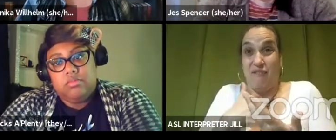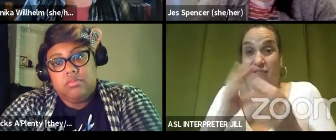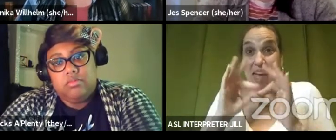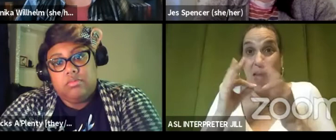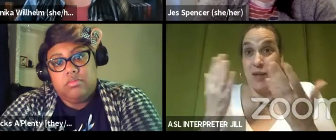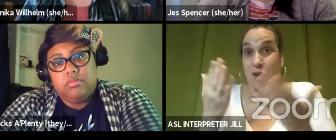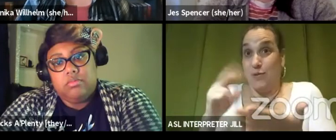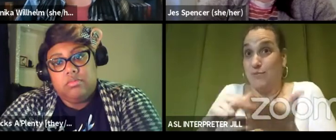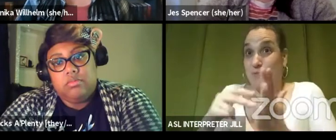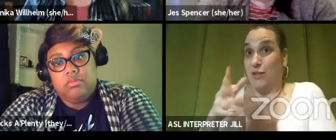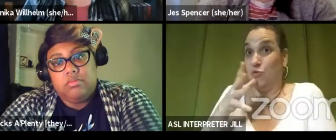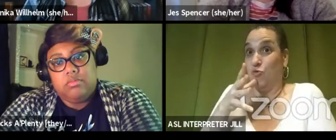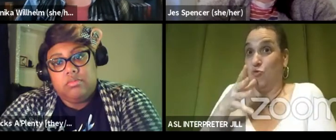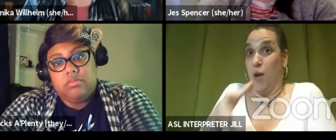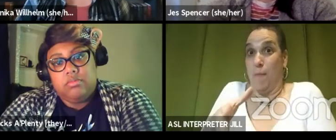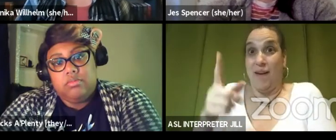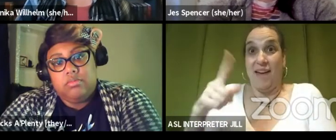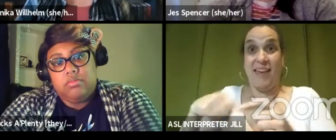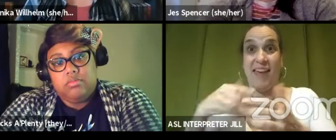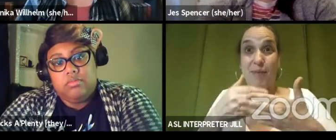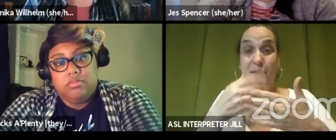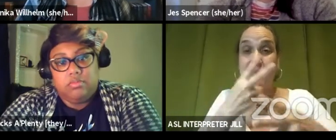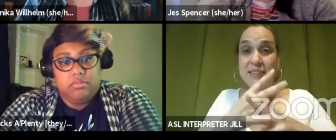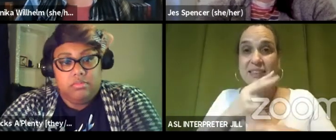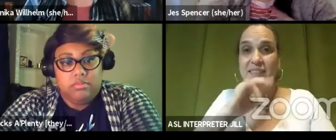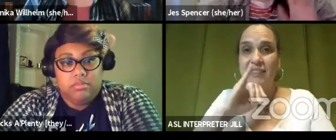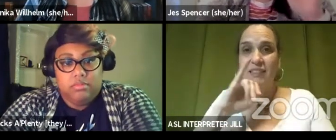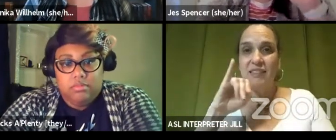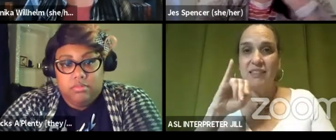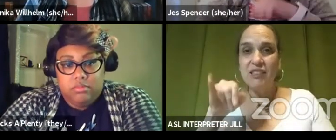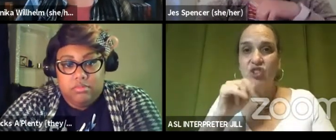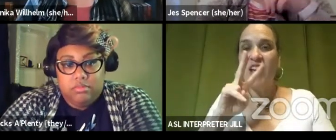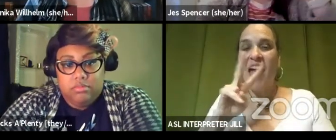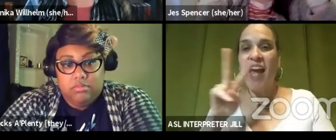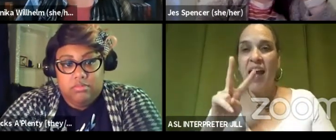else. Like, Jazz, Faith. Hey, Lisa.